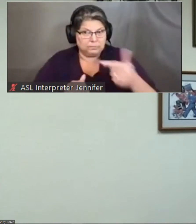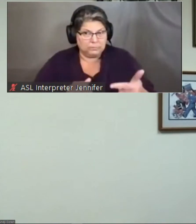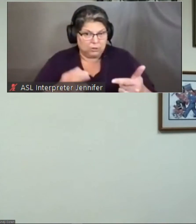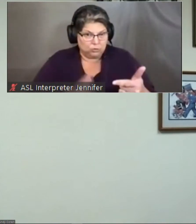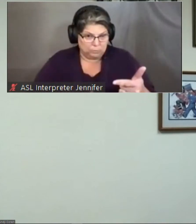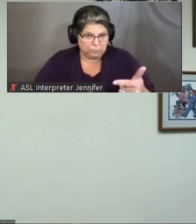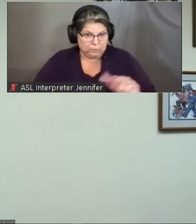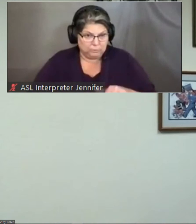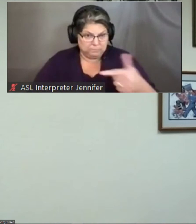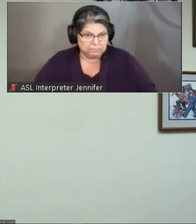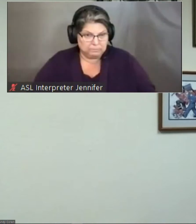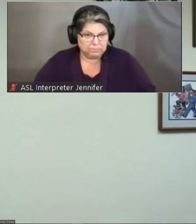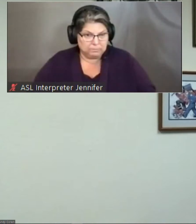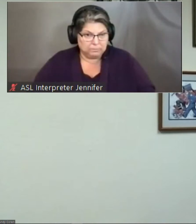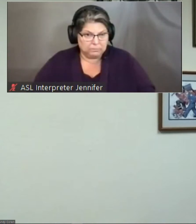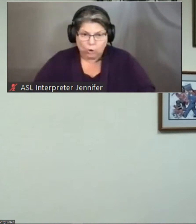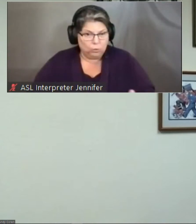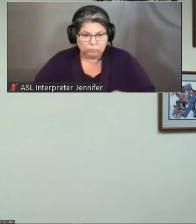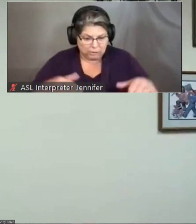there was a